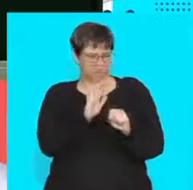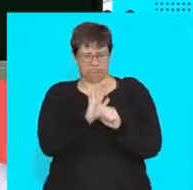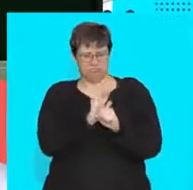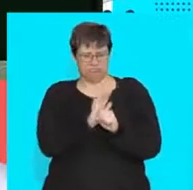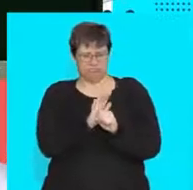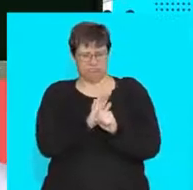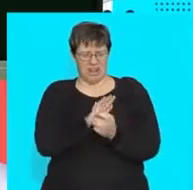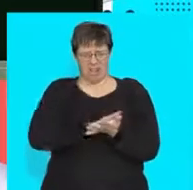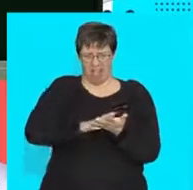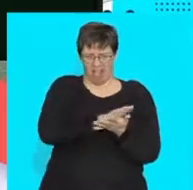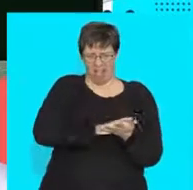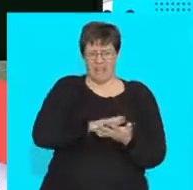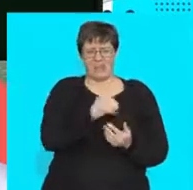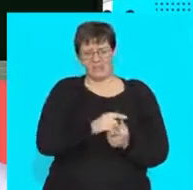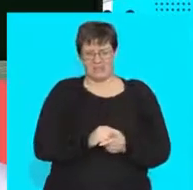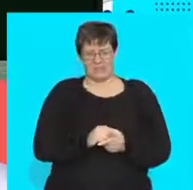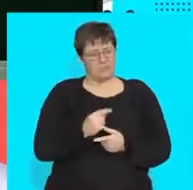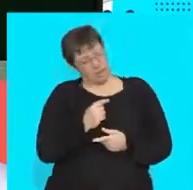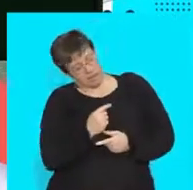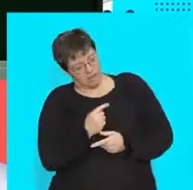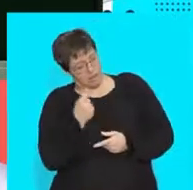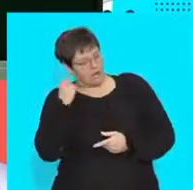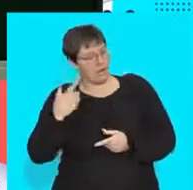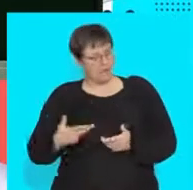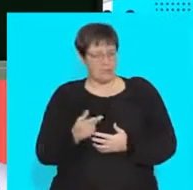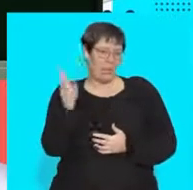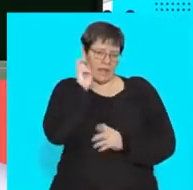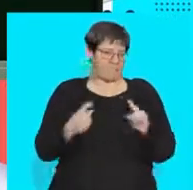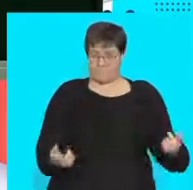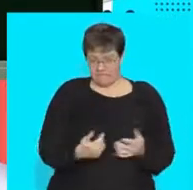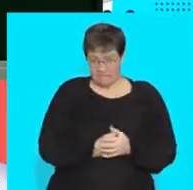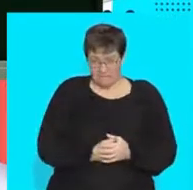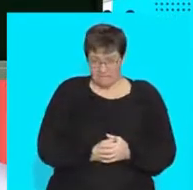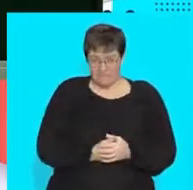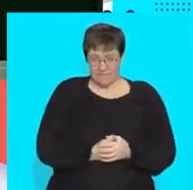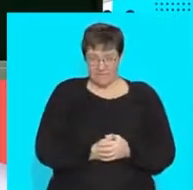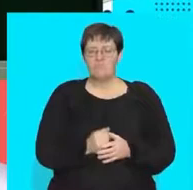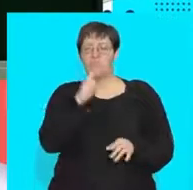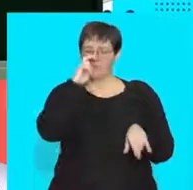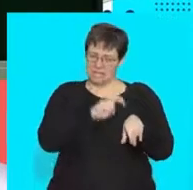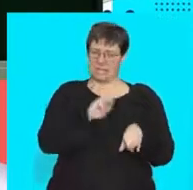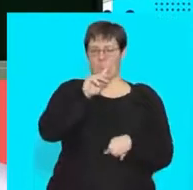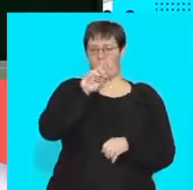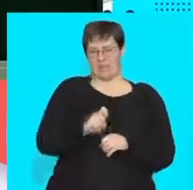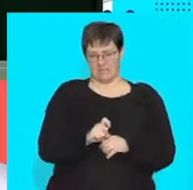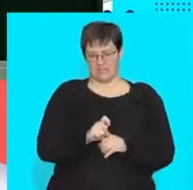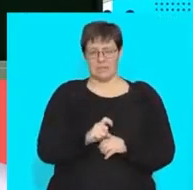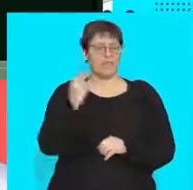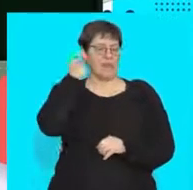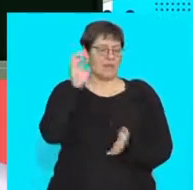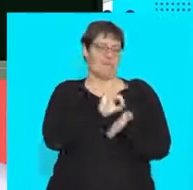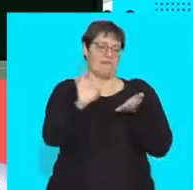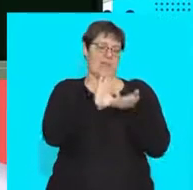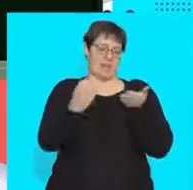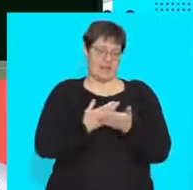been full of dust. You will have dust in your ears. You won't be able to hear, right? So you need this wax to keep your